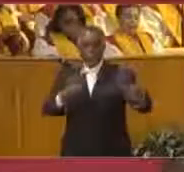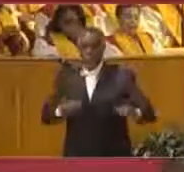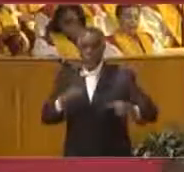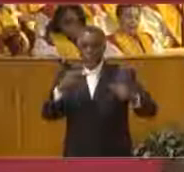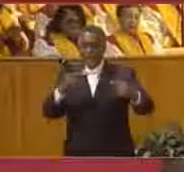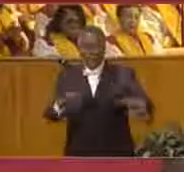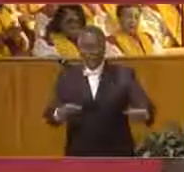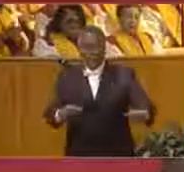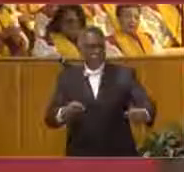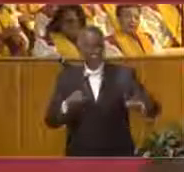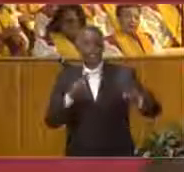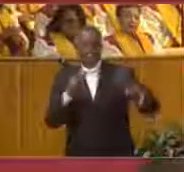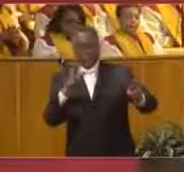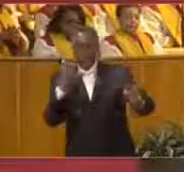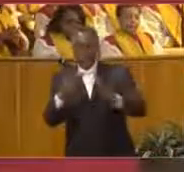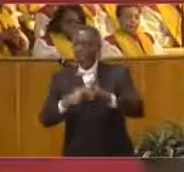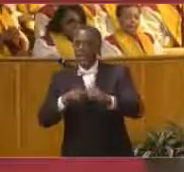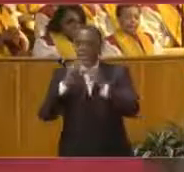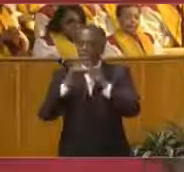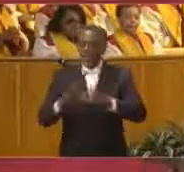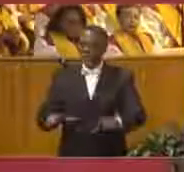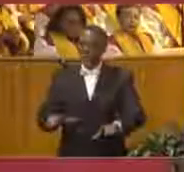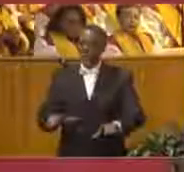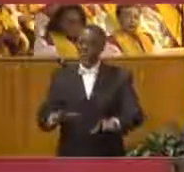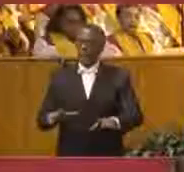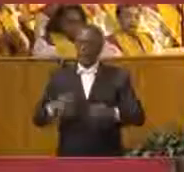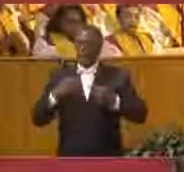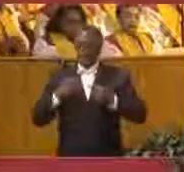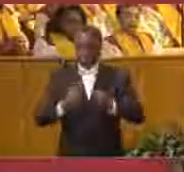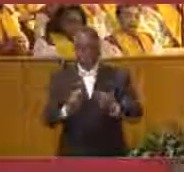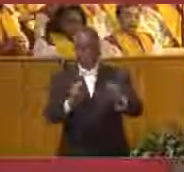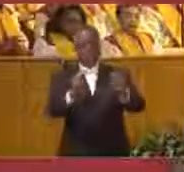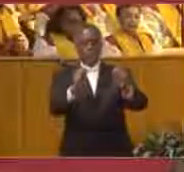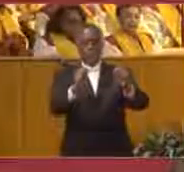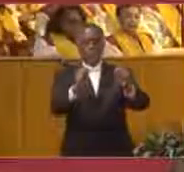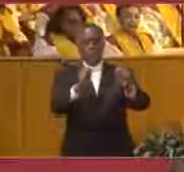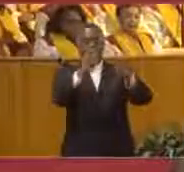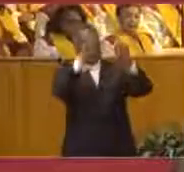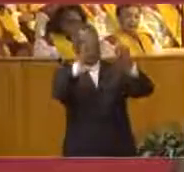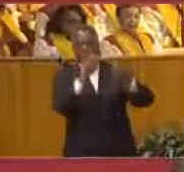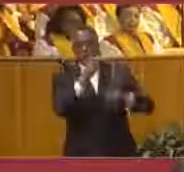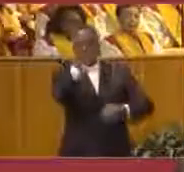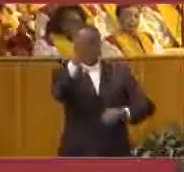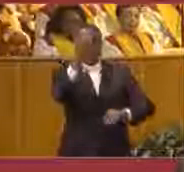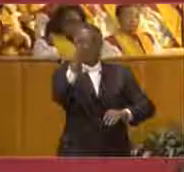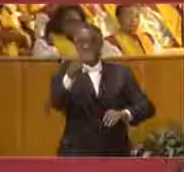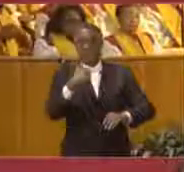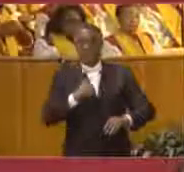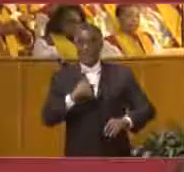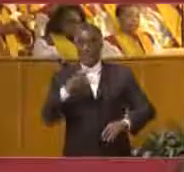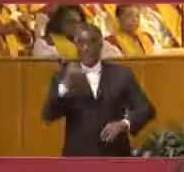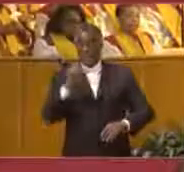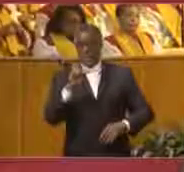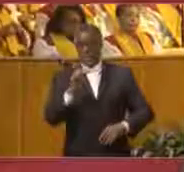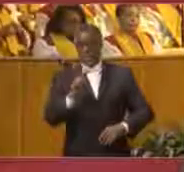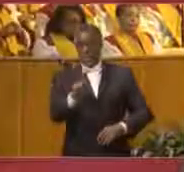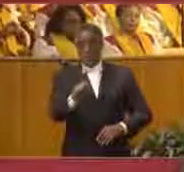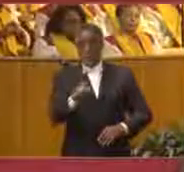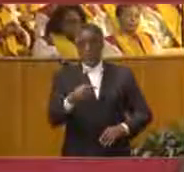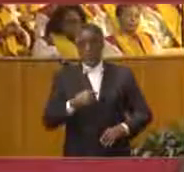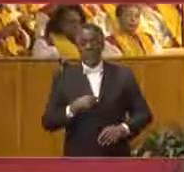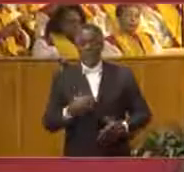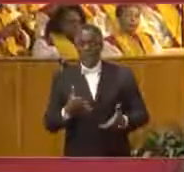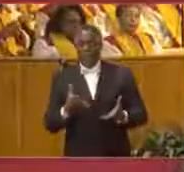struggling, watch how I'll bless you. Try me. I